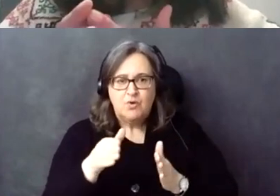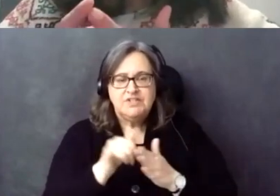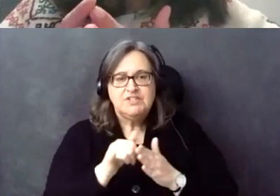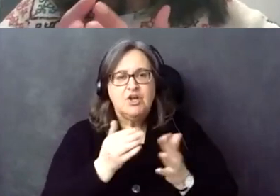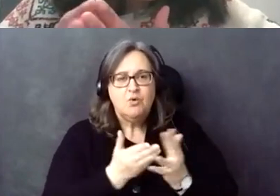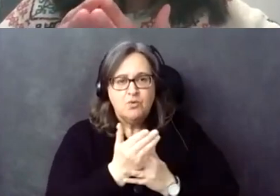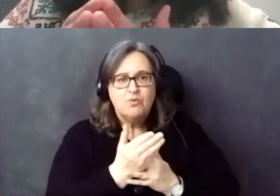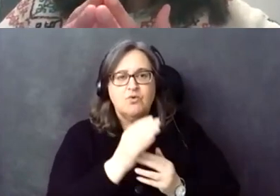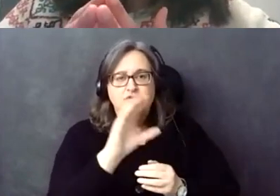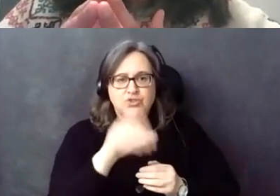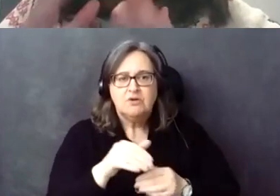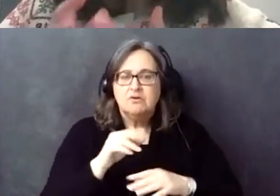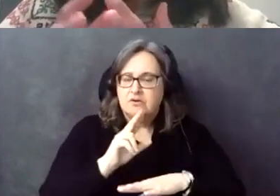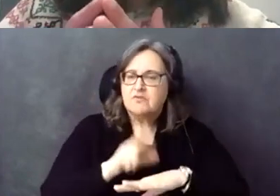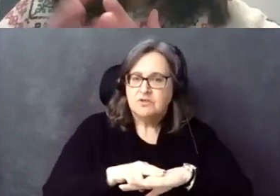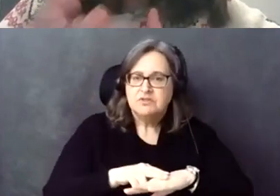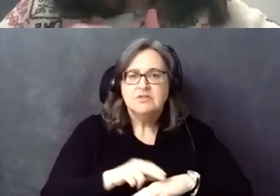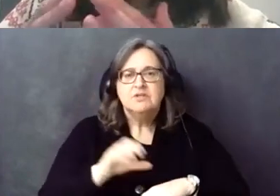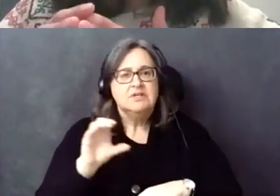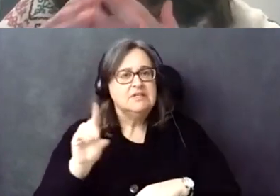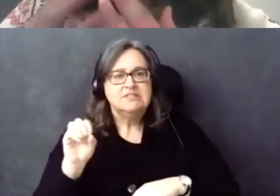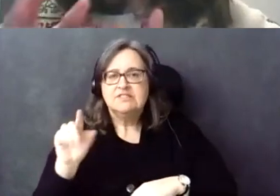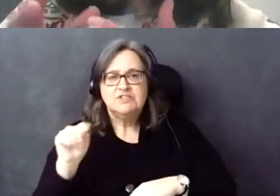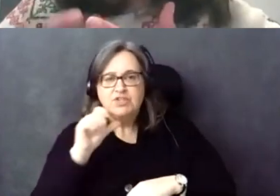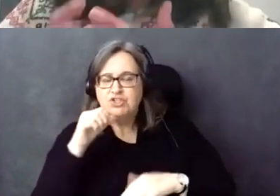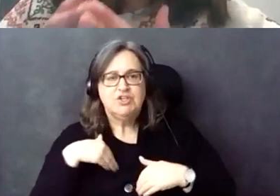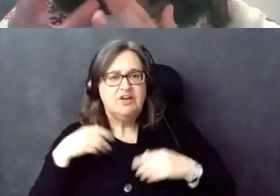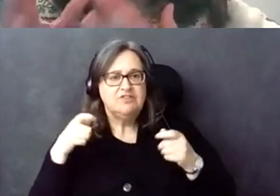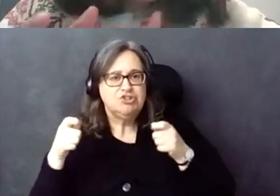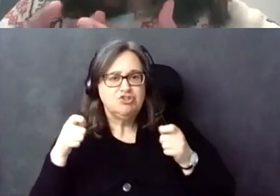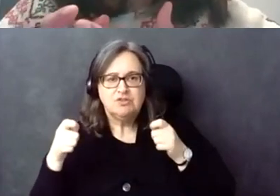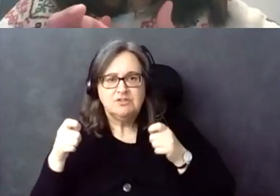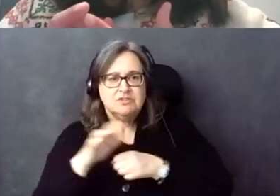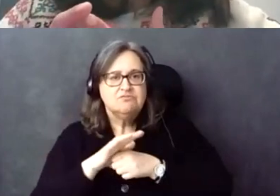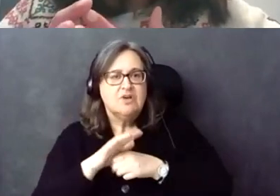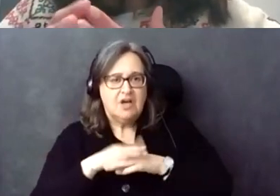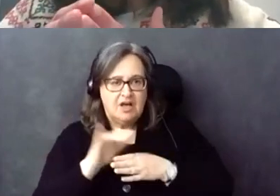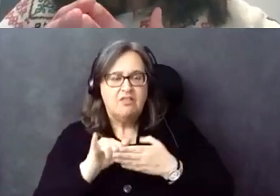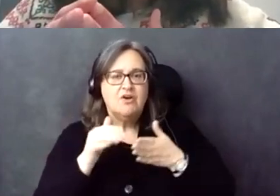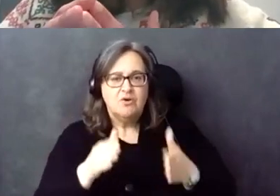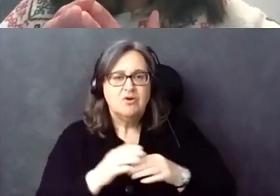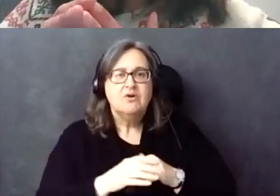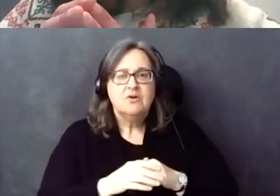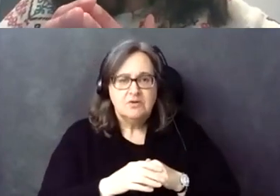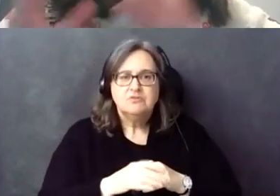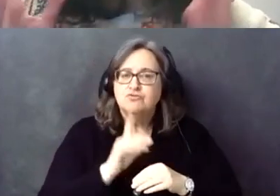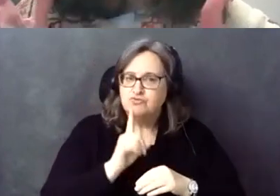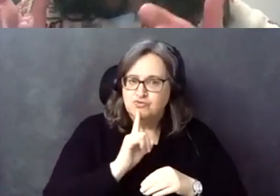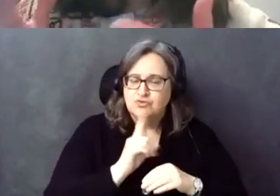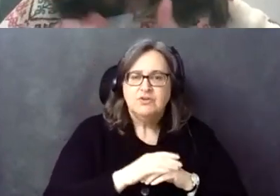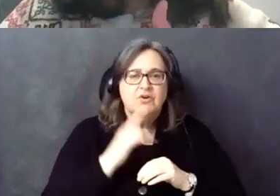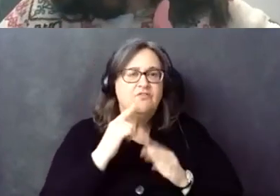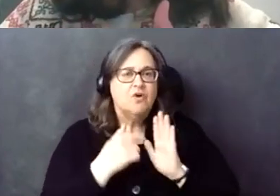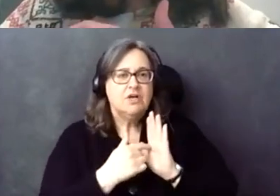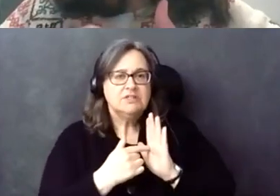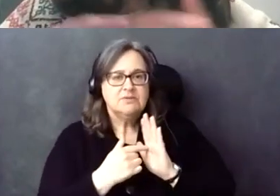city. Right? Of course, of course. And CDOT does not have jurisdiction on those roads. That's true, that's true. And so, for